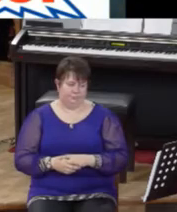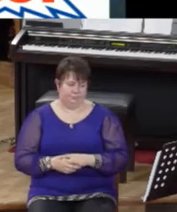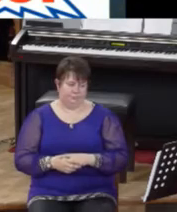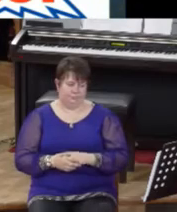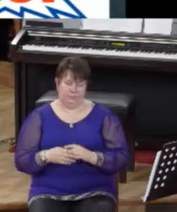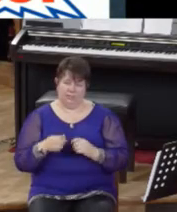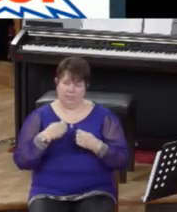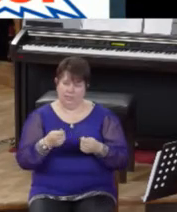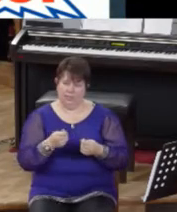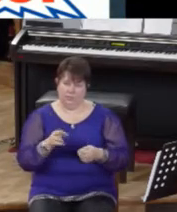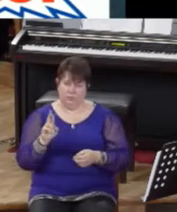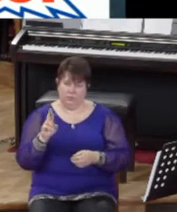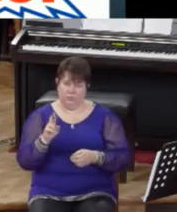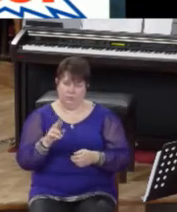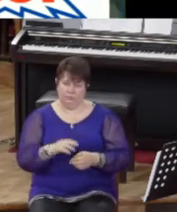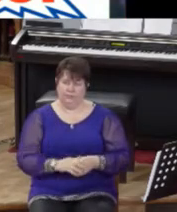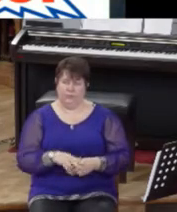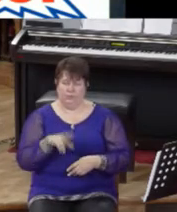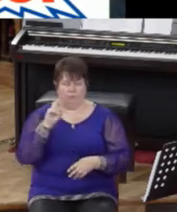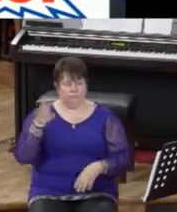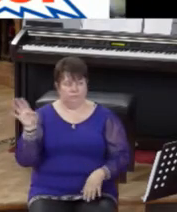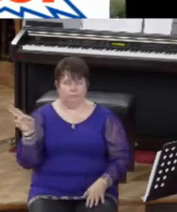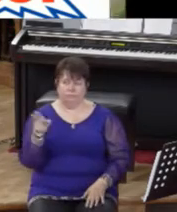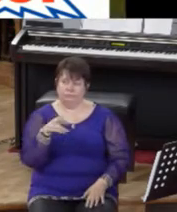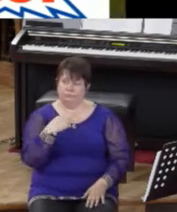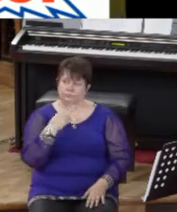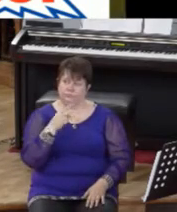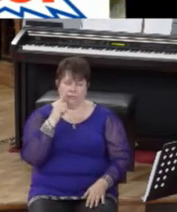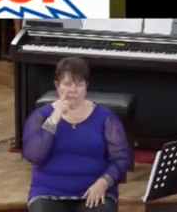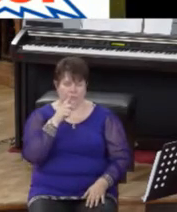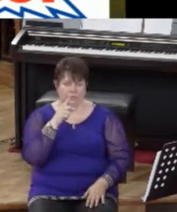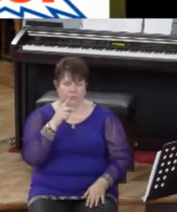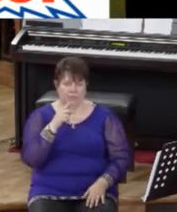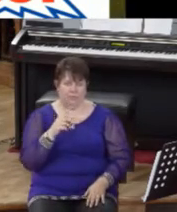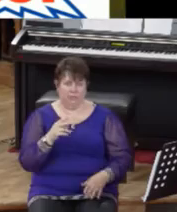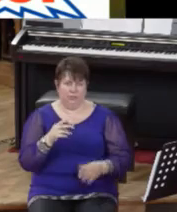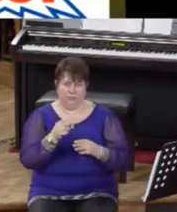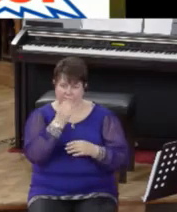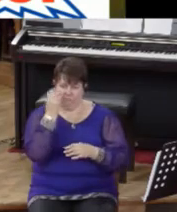It gives hope, doesn't it? Look around you at this time and see the spring flowers.